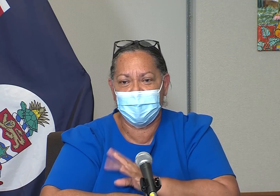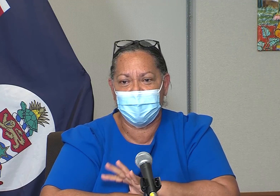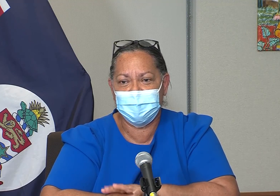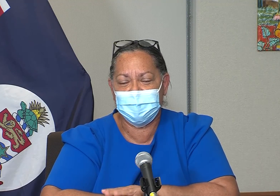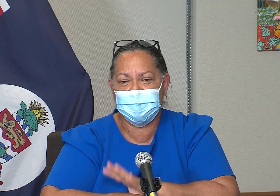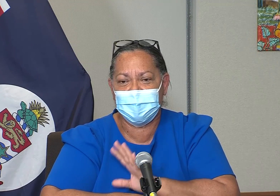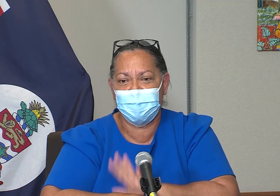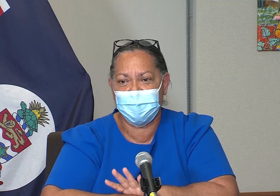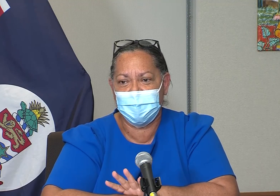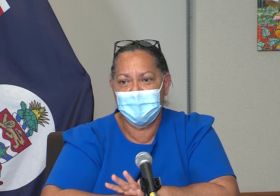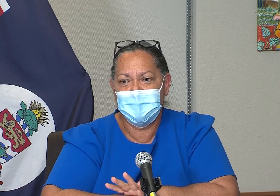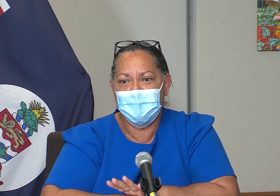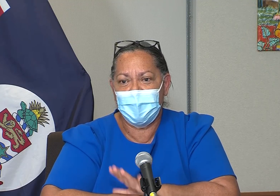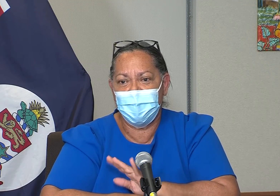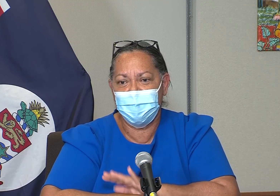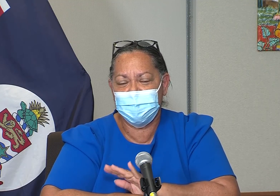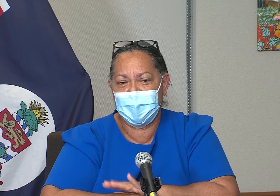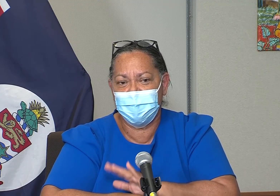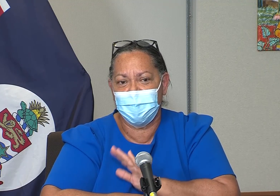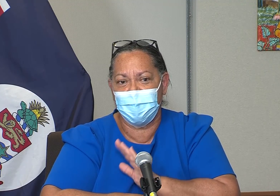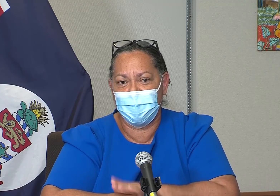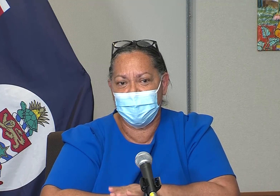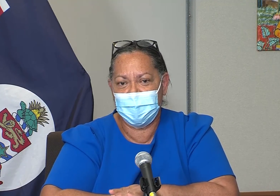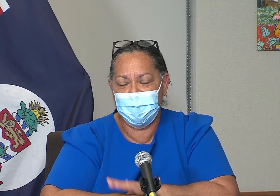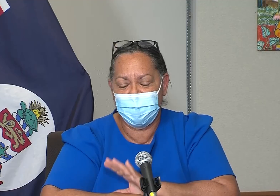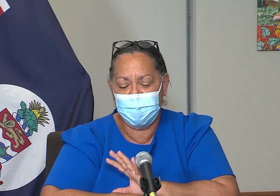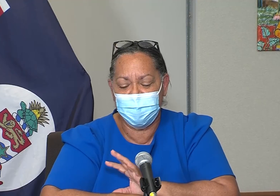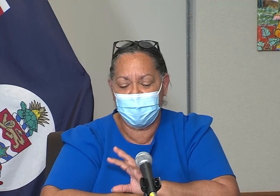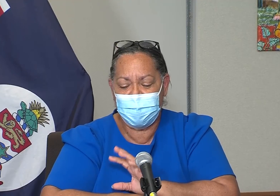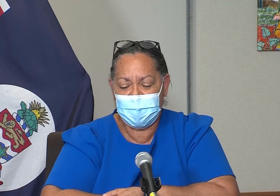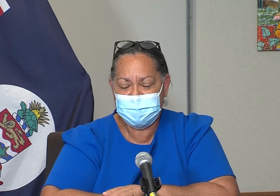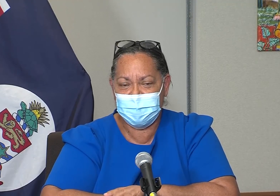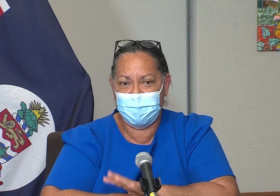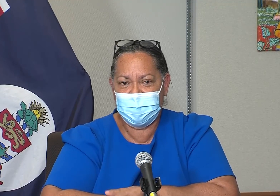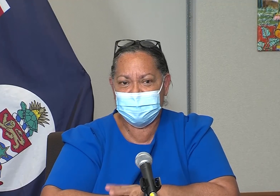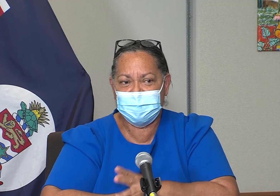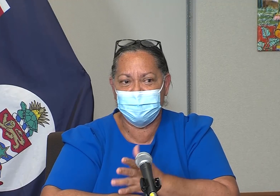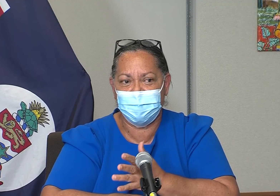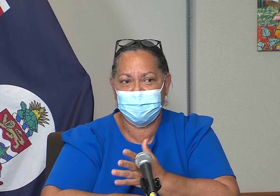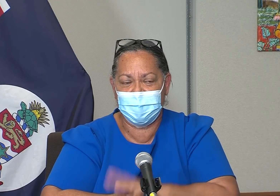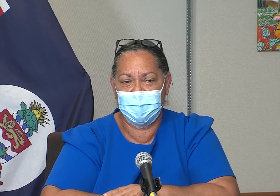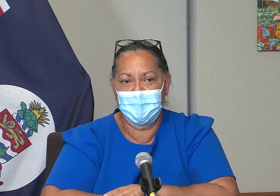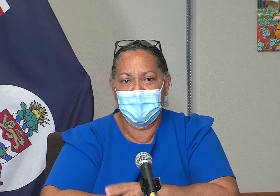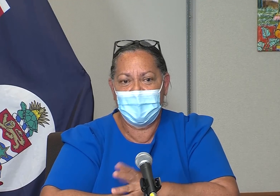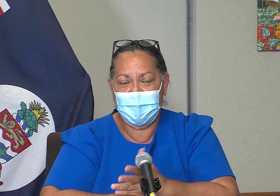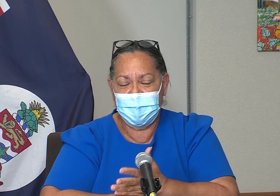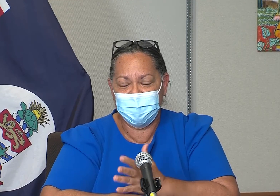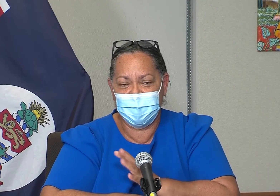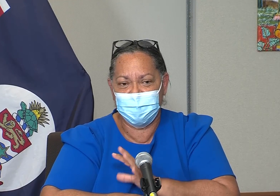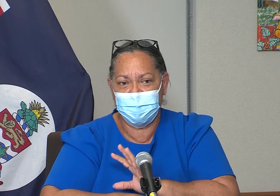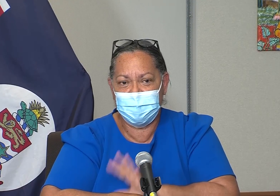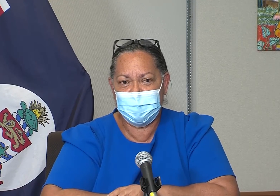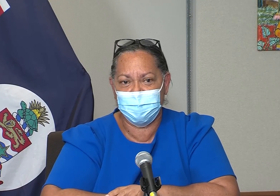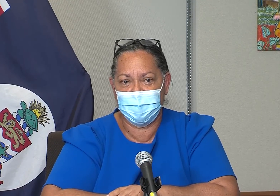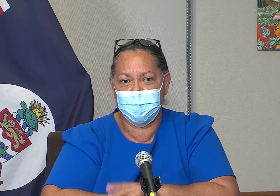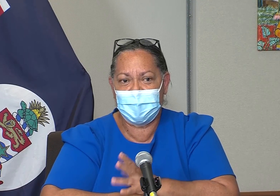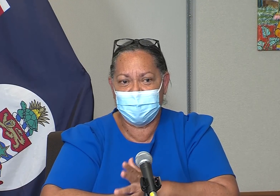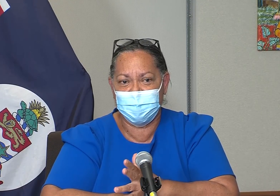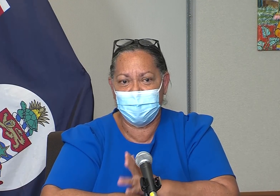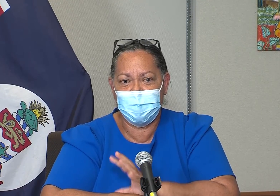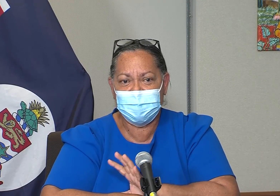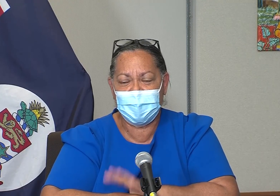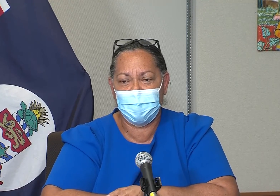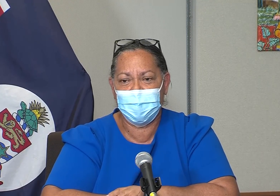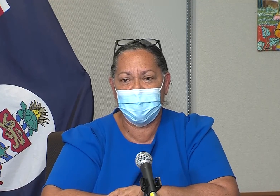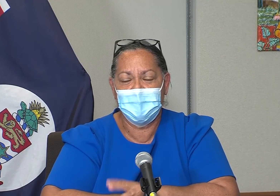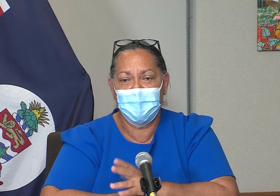boundaries that we're going to discover, but when you set your goal and you have your plans in place, as we have done in the education ministry, last